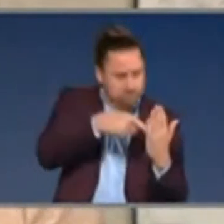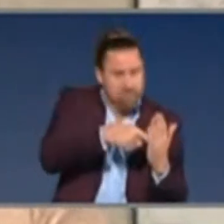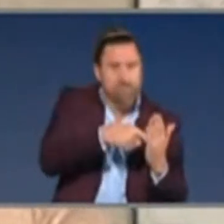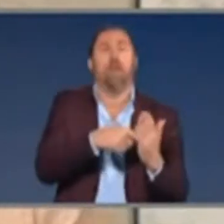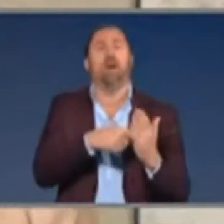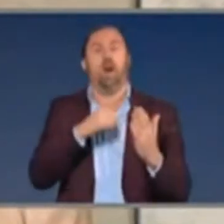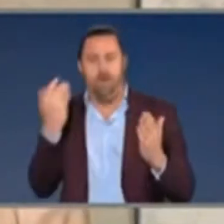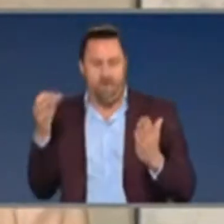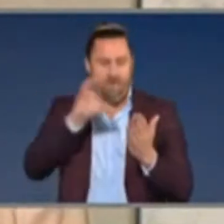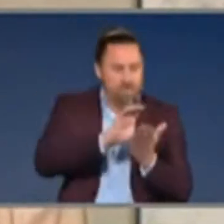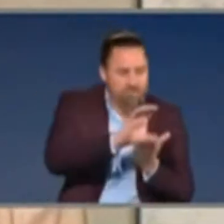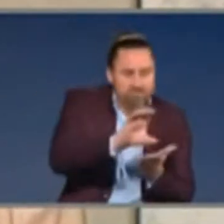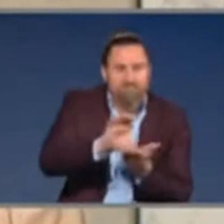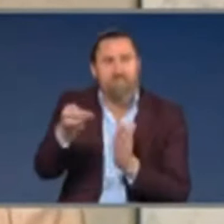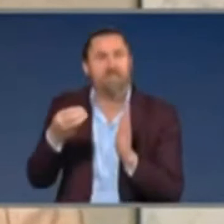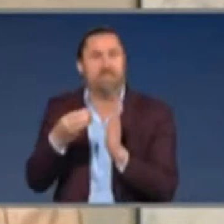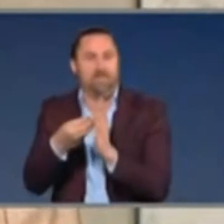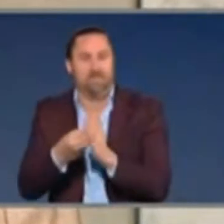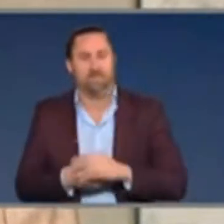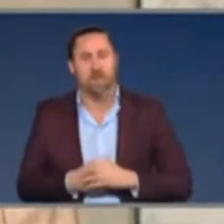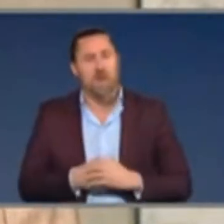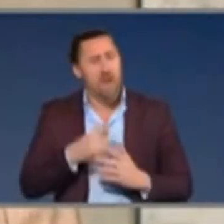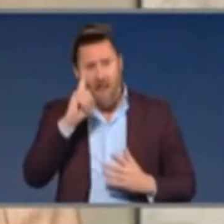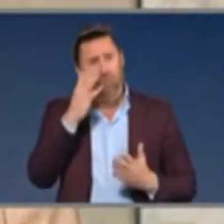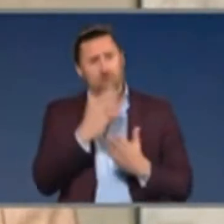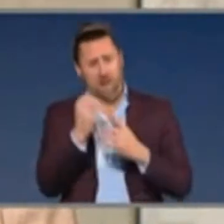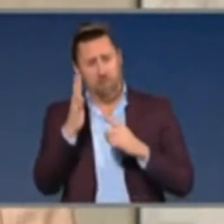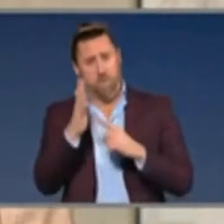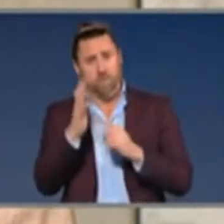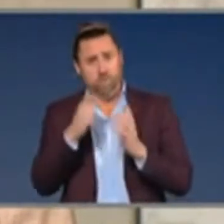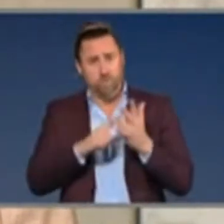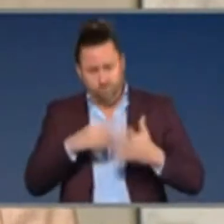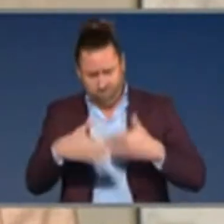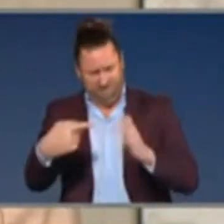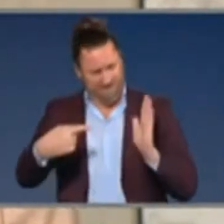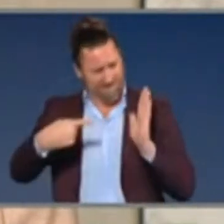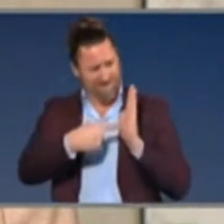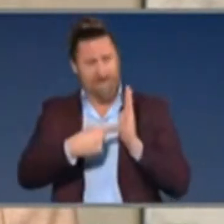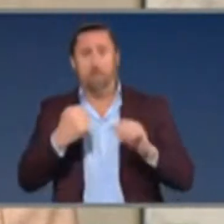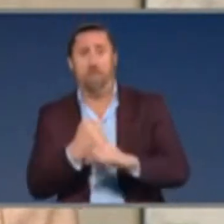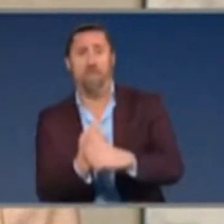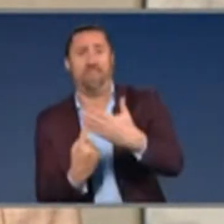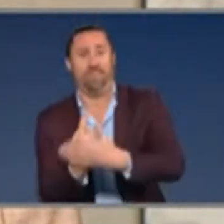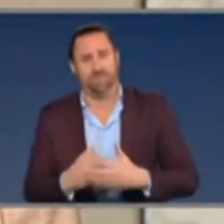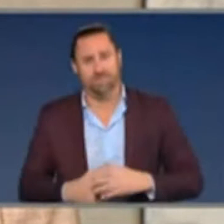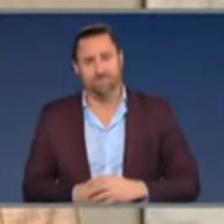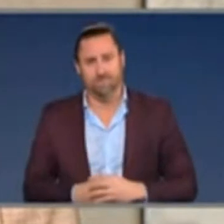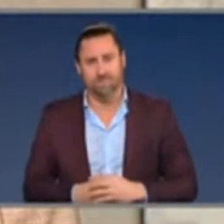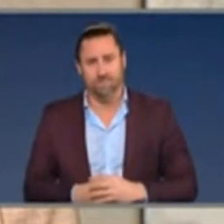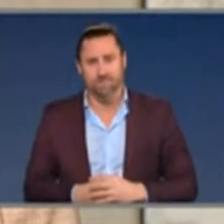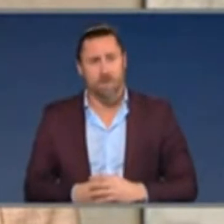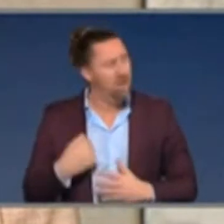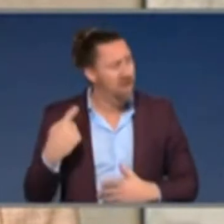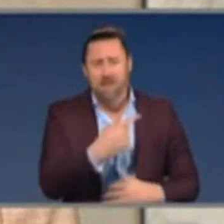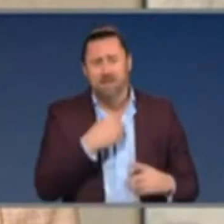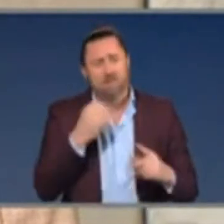they will come on board as we progress the important work now on the implementation plans and the important work that